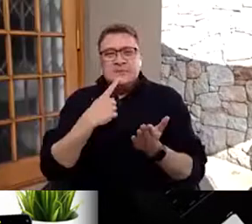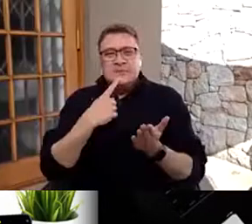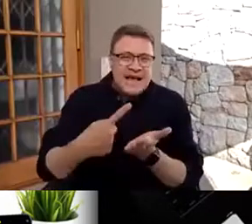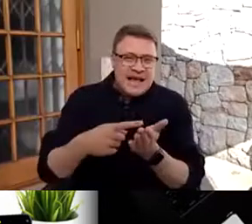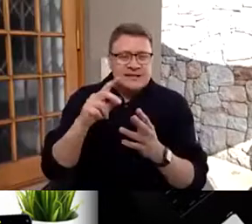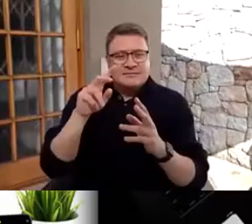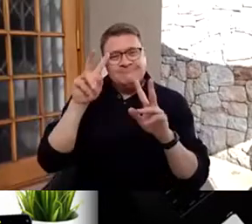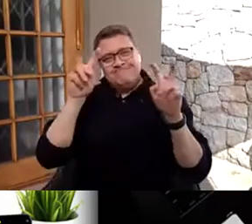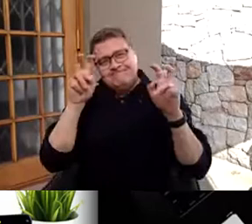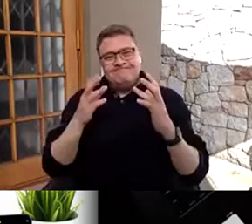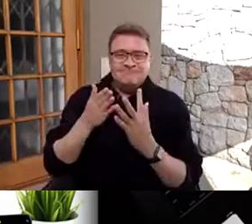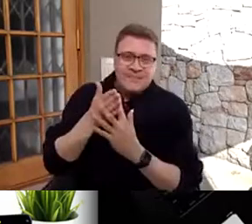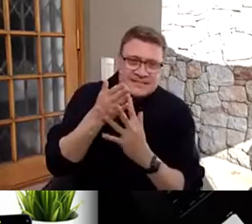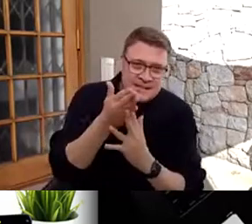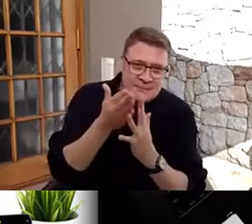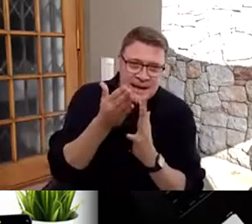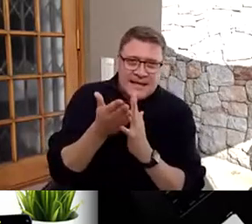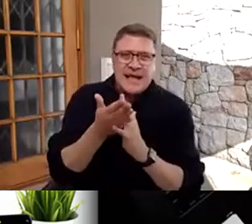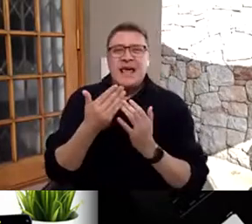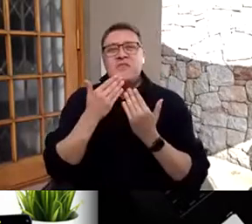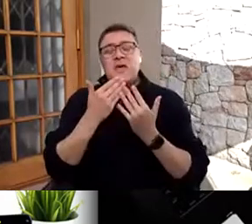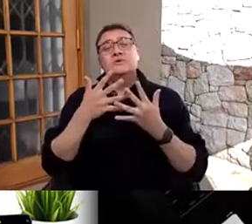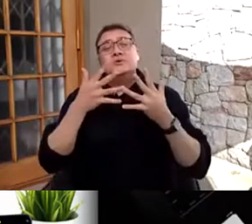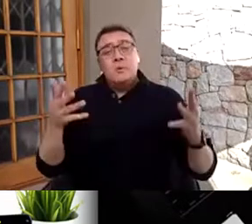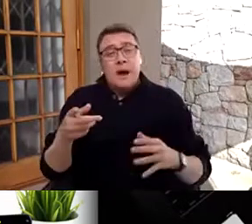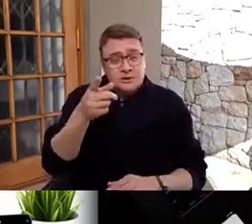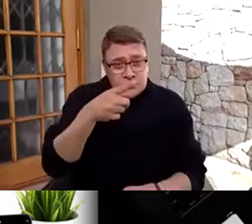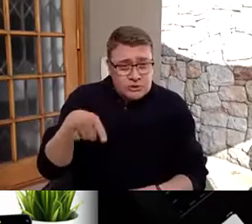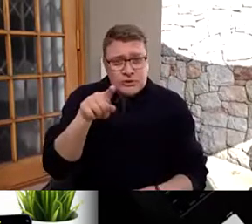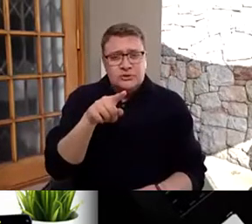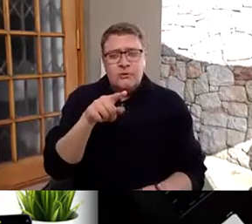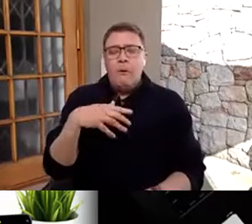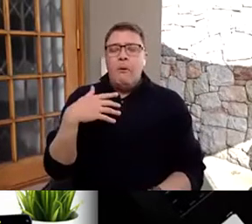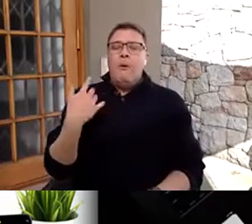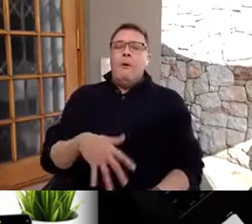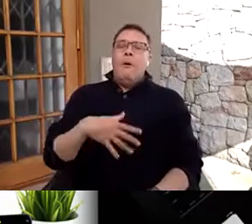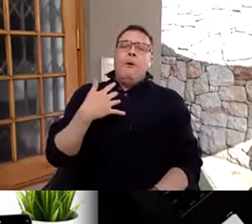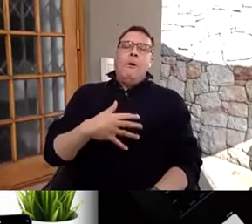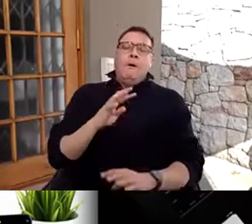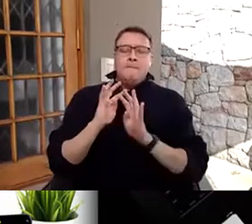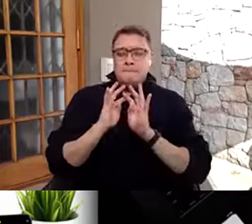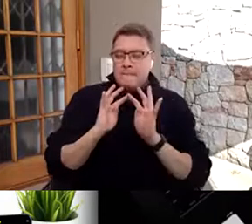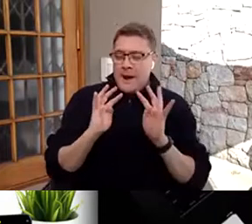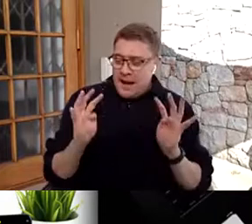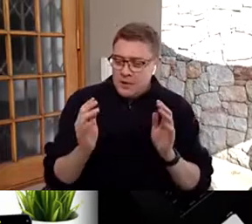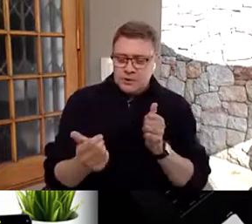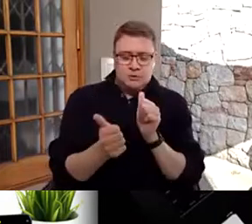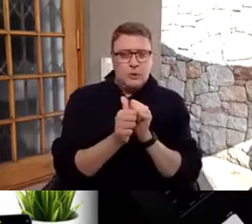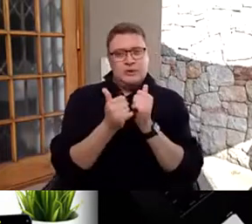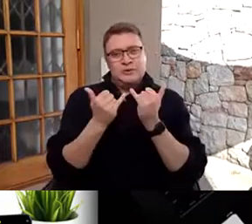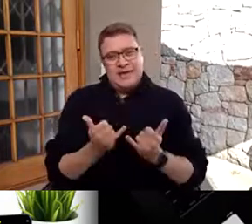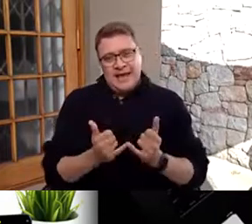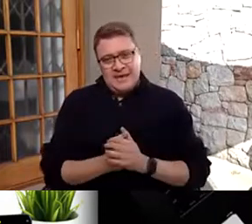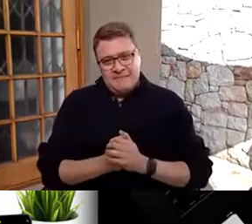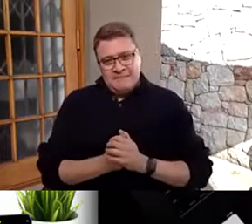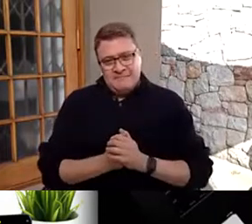accessibility. And thank you so much for our unbelievable panelists who have joined today's session. I'm really